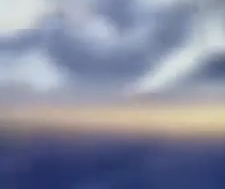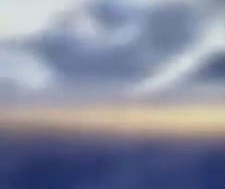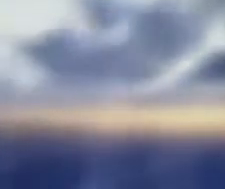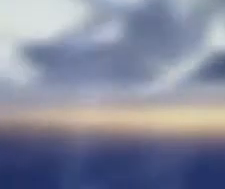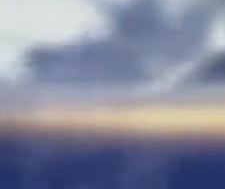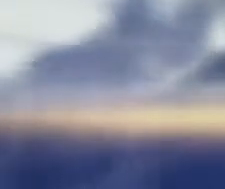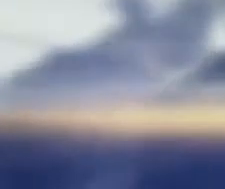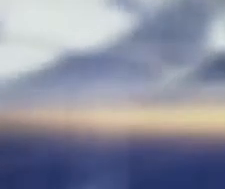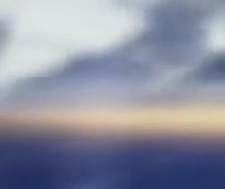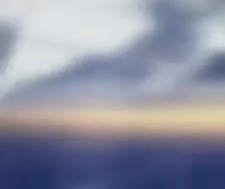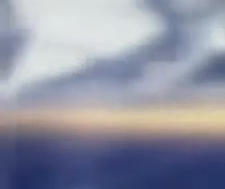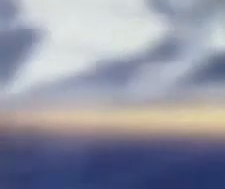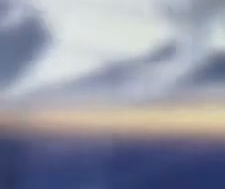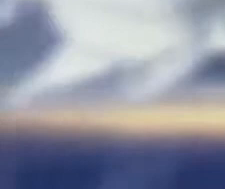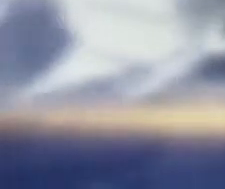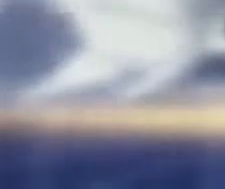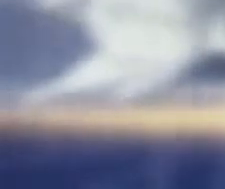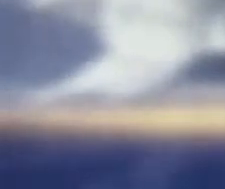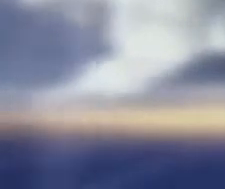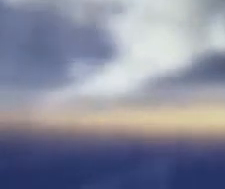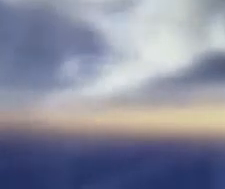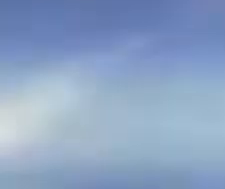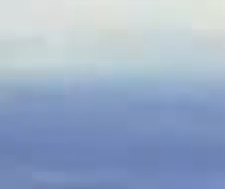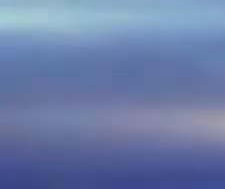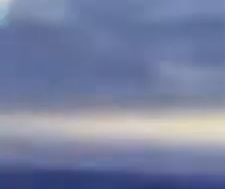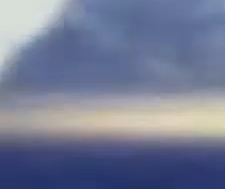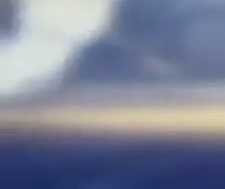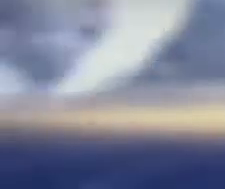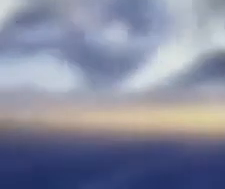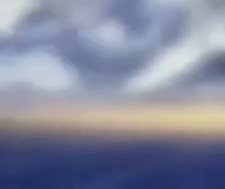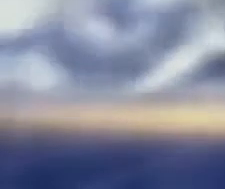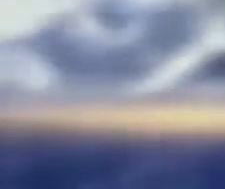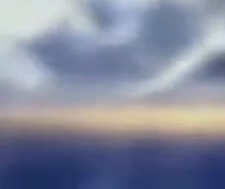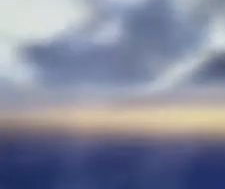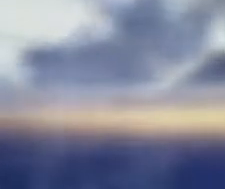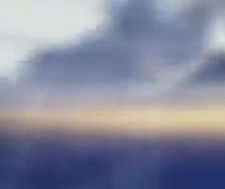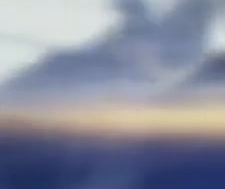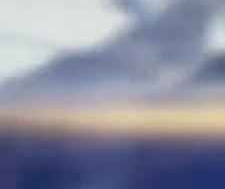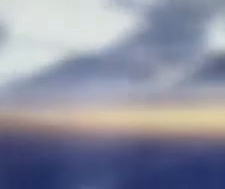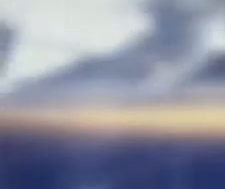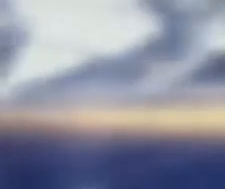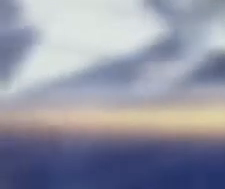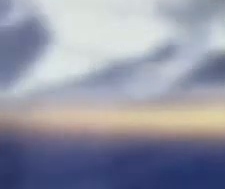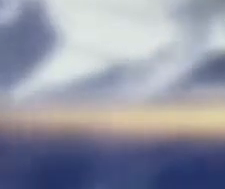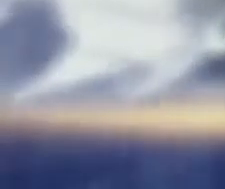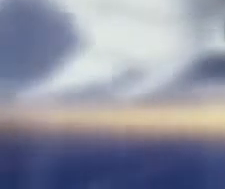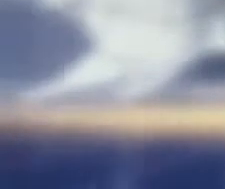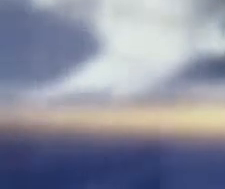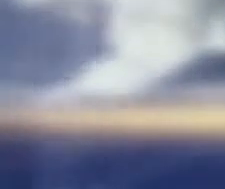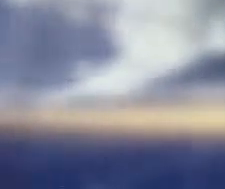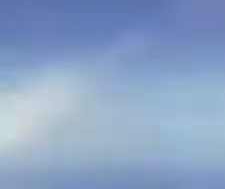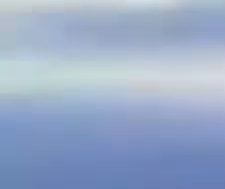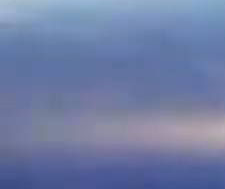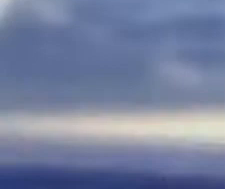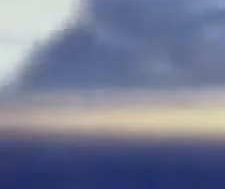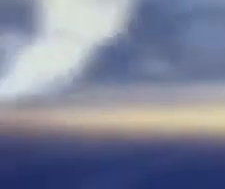time. McDonald's stock was less than $25 a share when Skinner assumed his post, and yesterday it closed